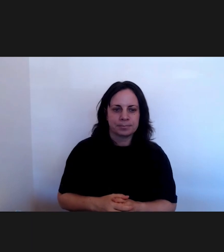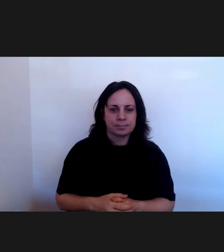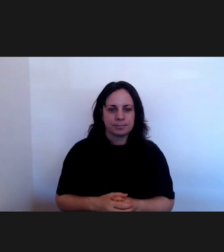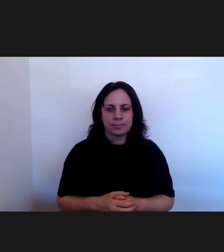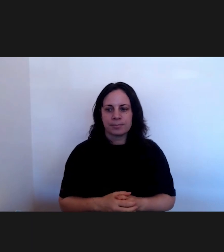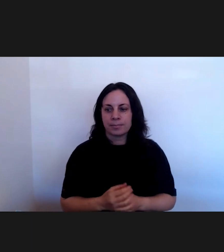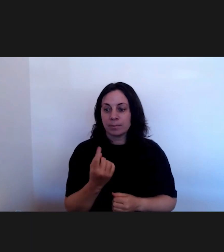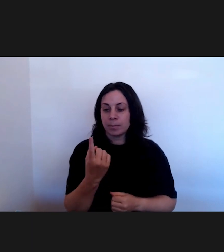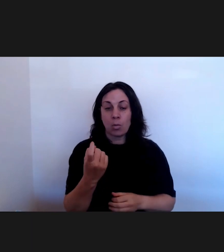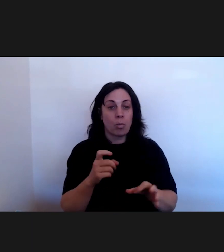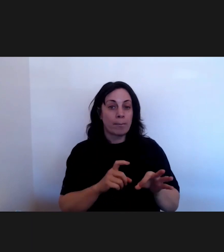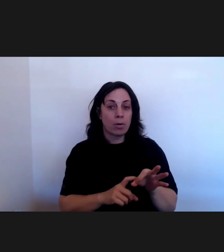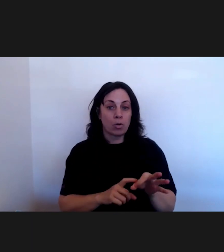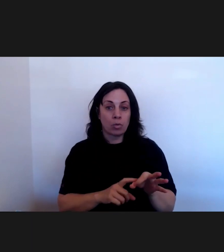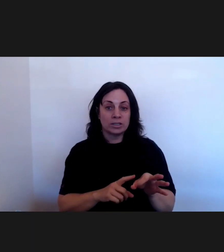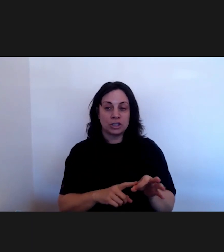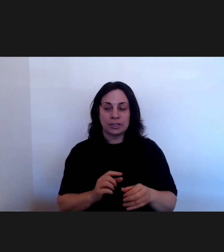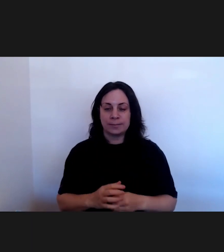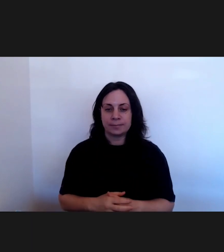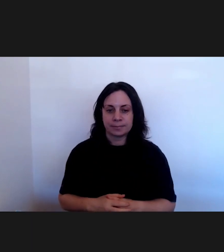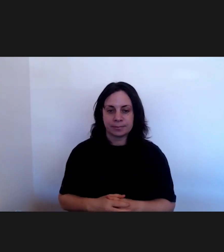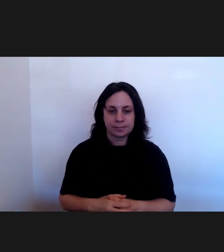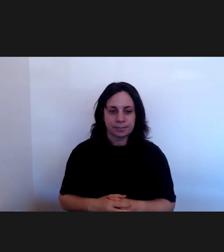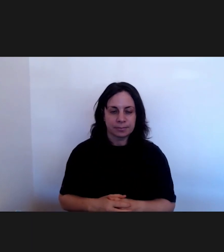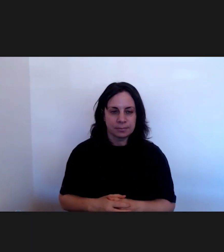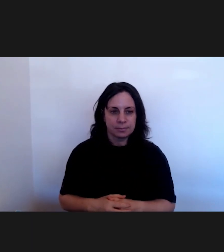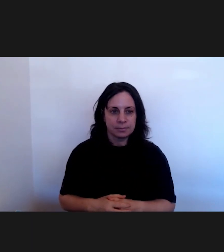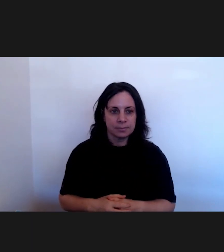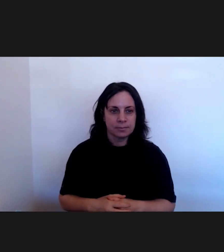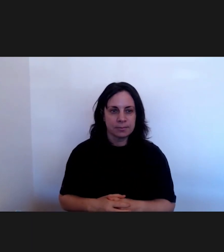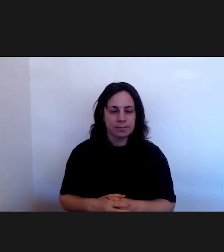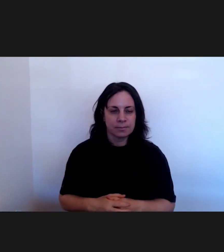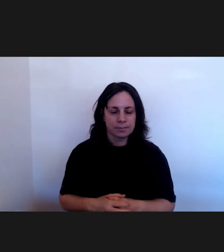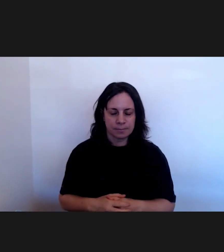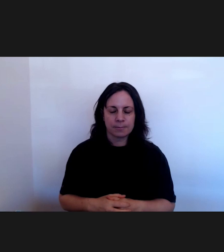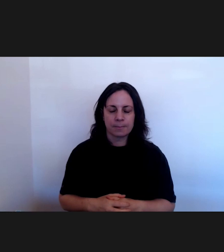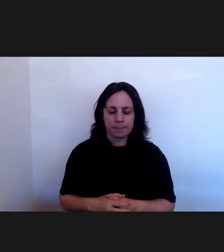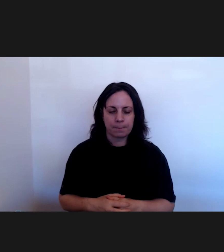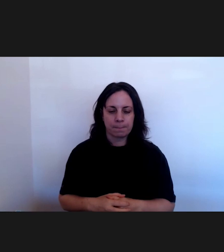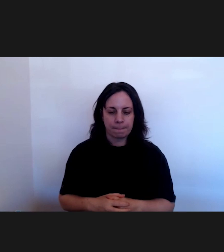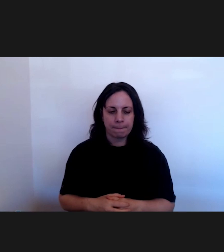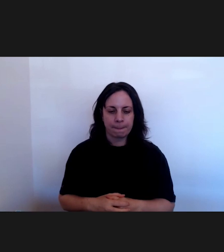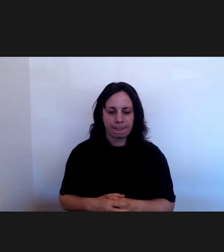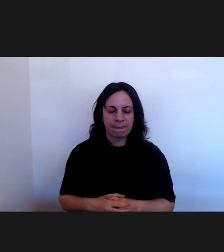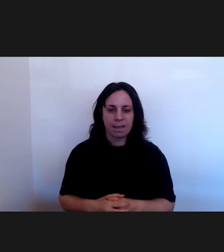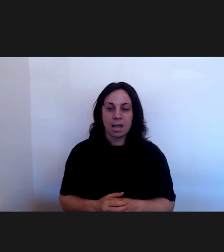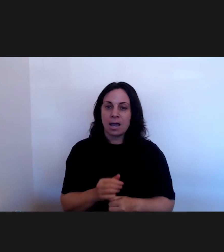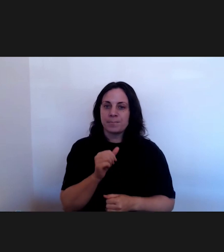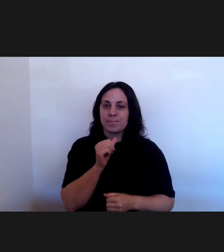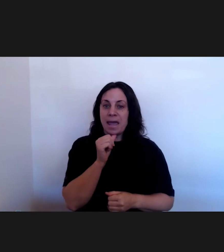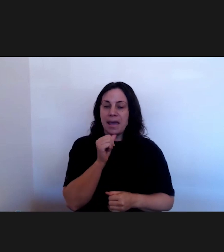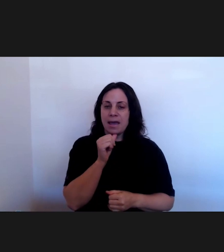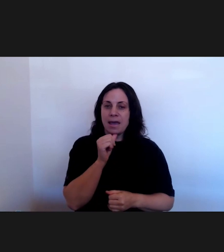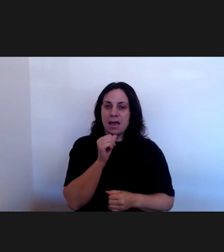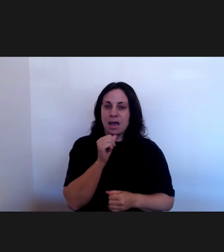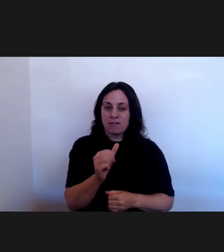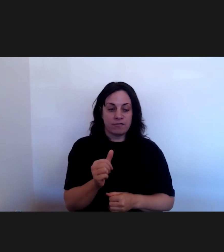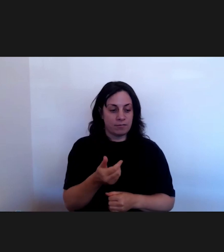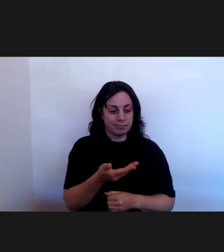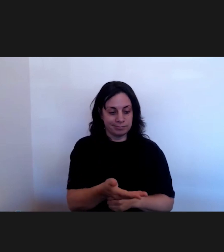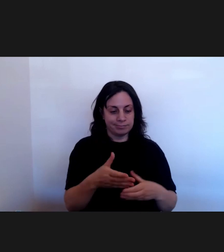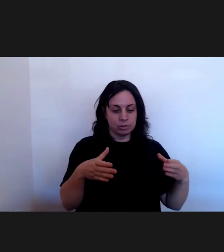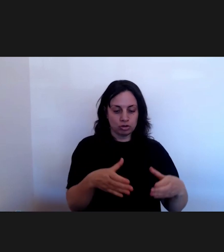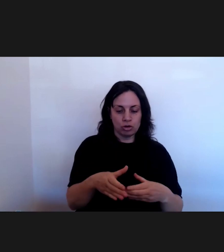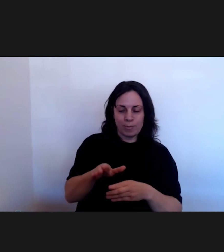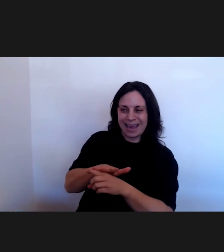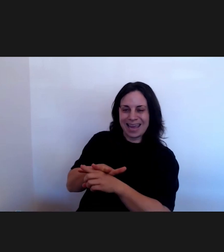Last question, just briefly, benefits of these. If they, for example, if you have to influence these researchers, what would